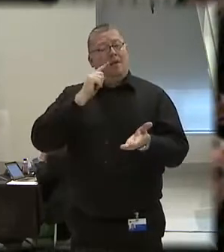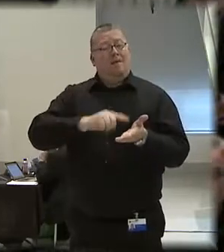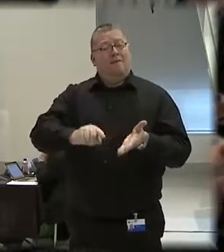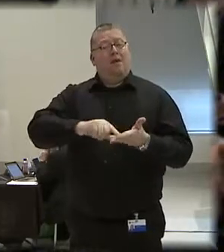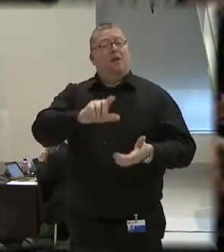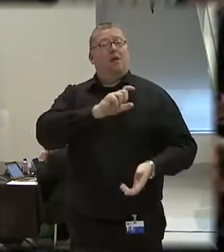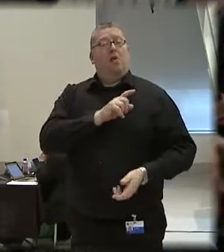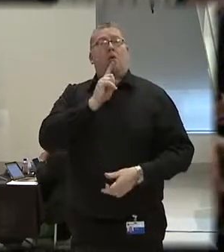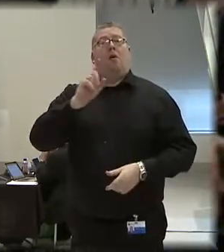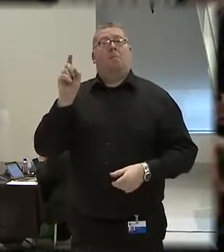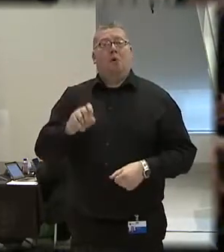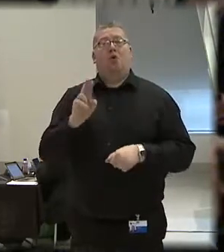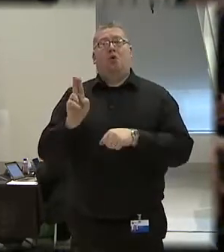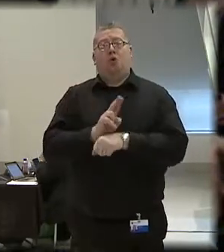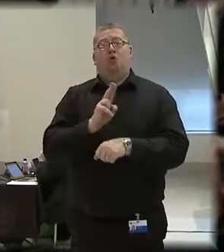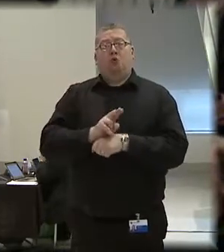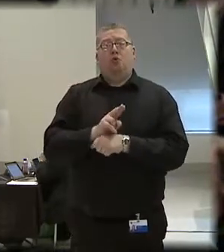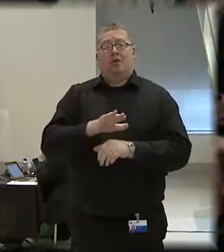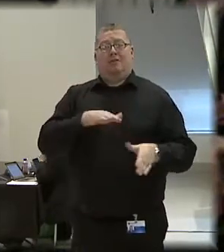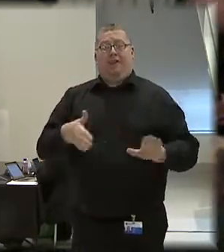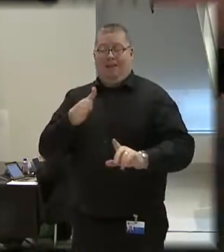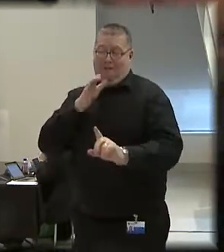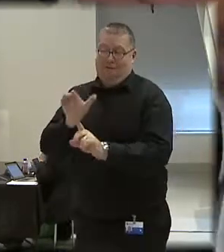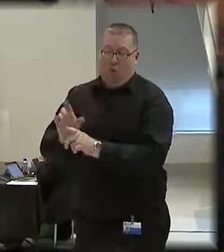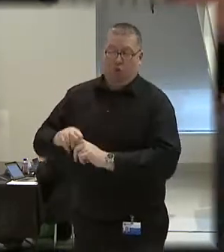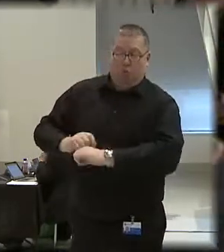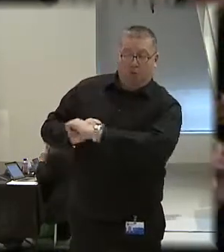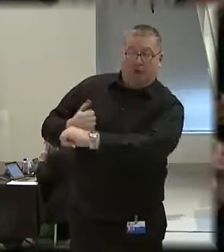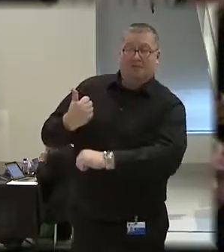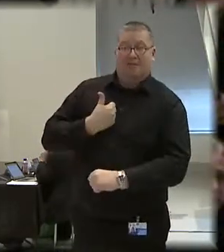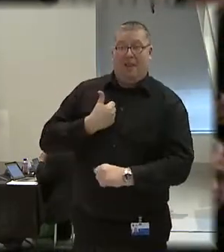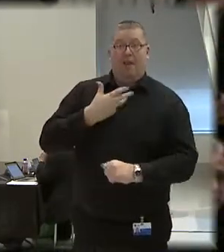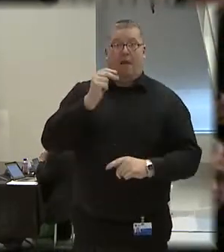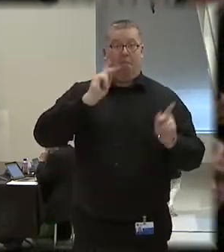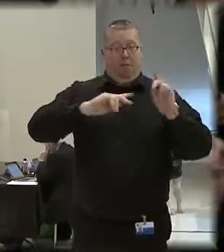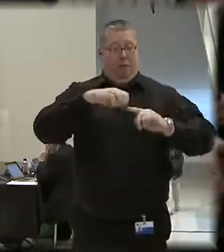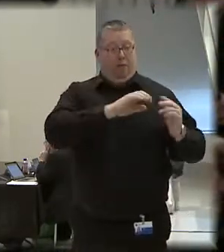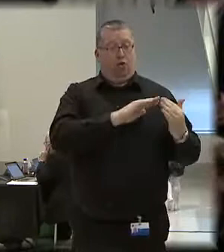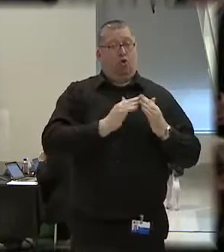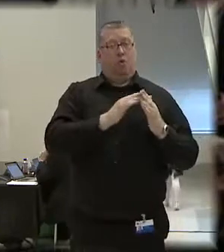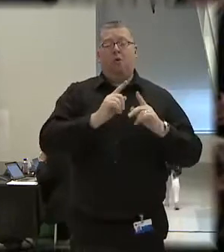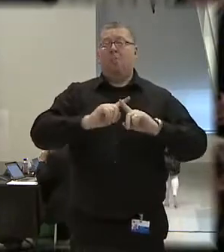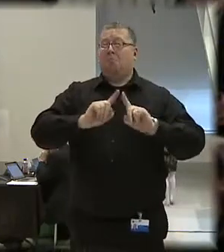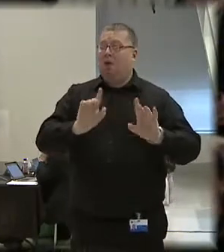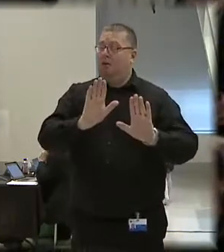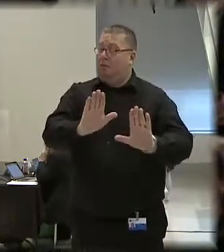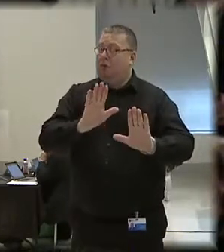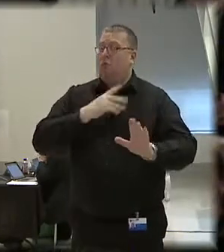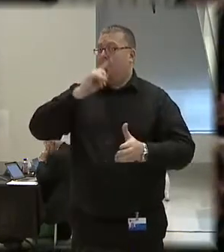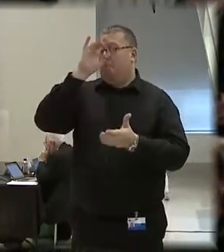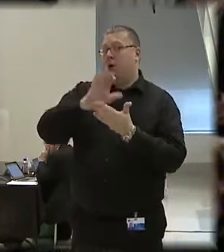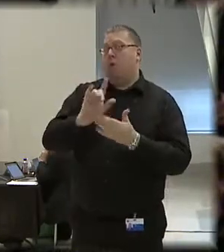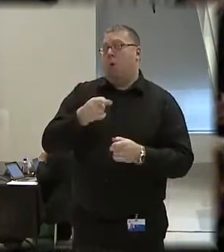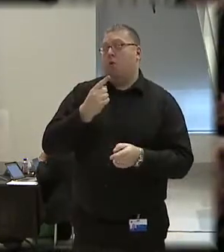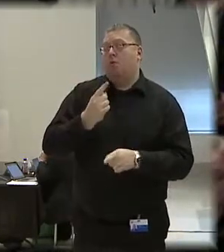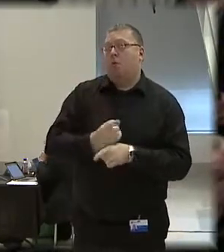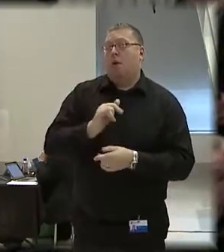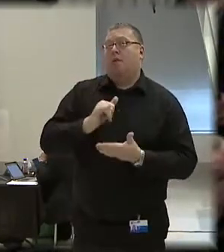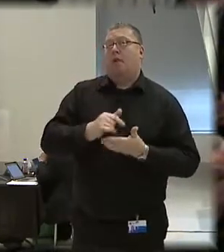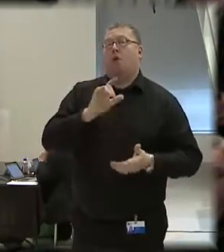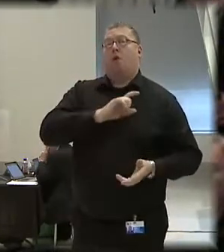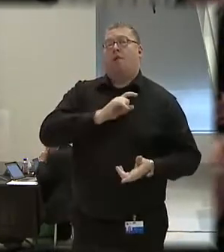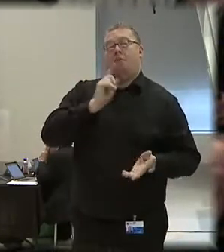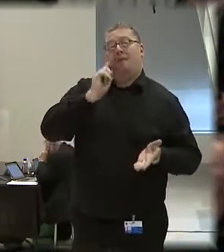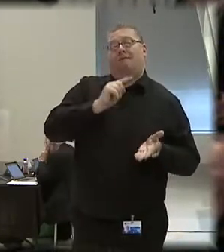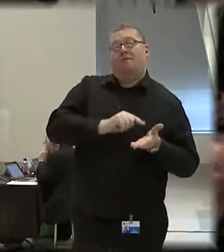must resort to the use of deadly force to protect themselves and their communities. However, we believe it is only right that the officer be